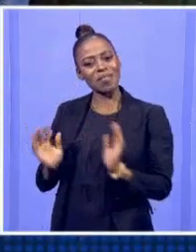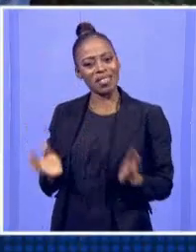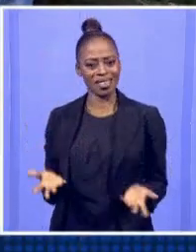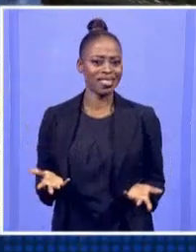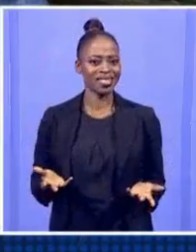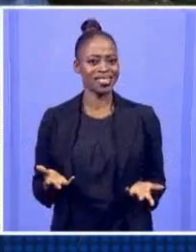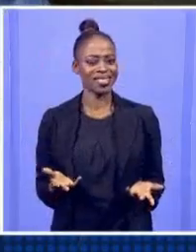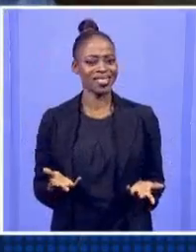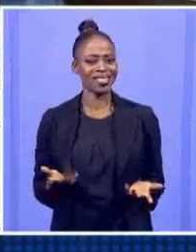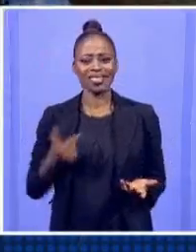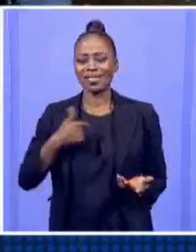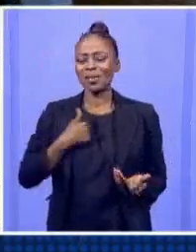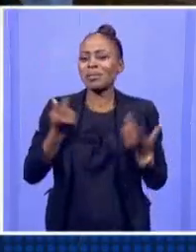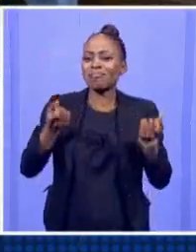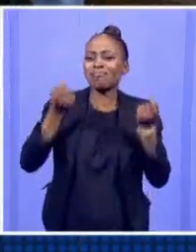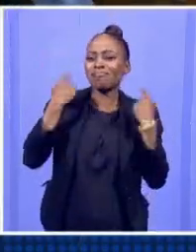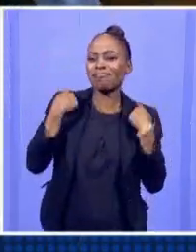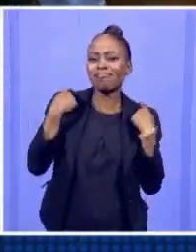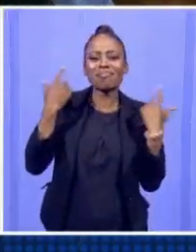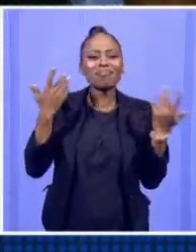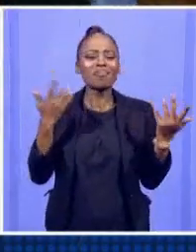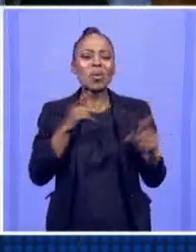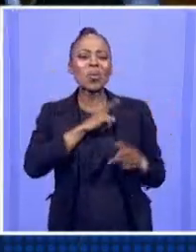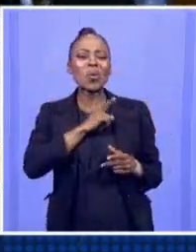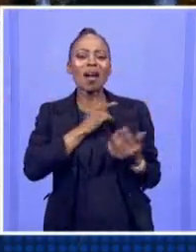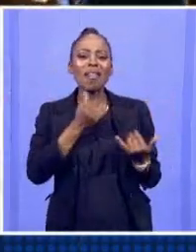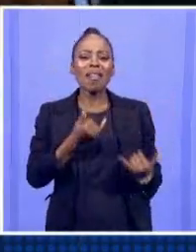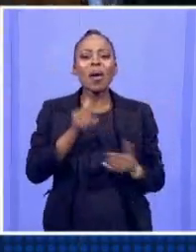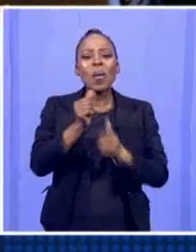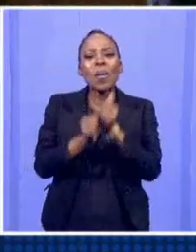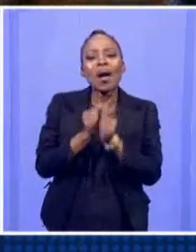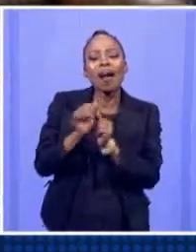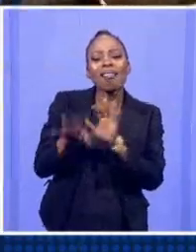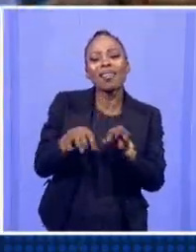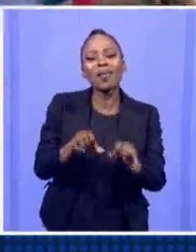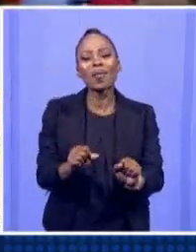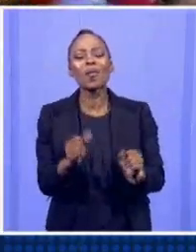Masalanabo. They don't understand this talk about Prince Lekukela